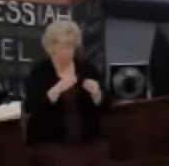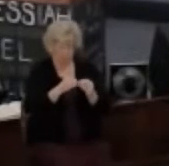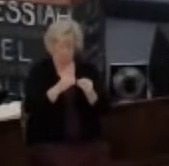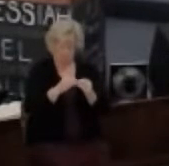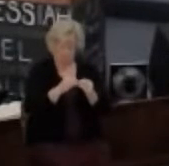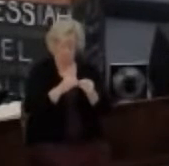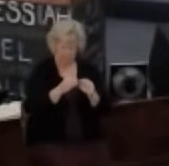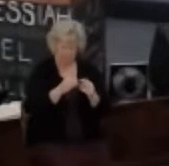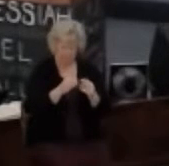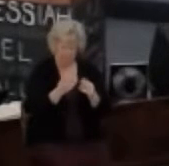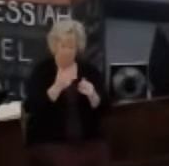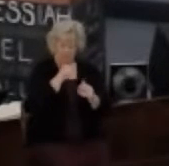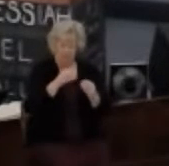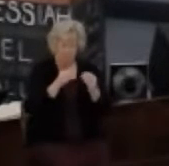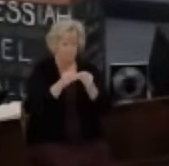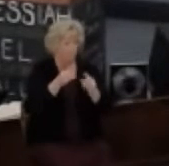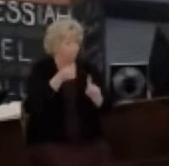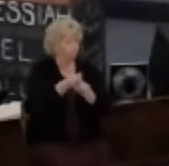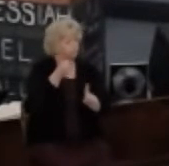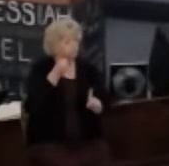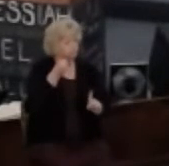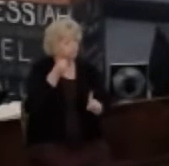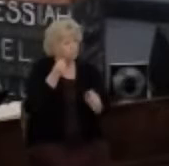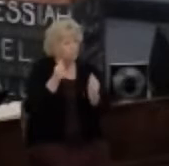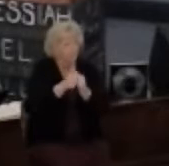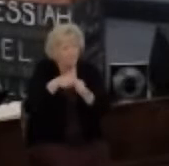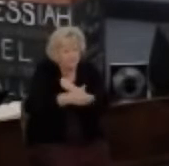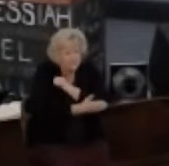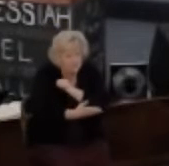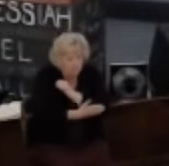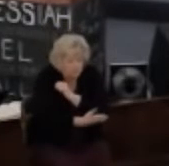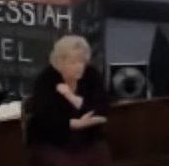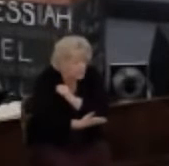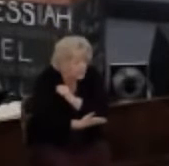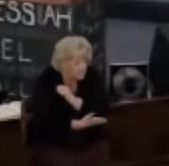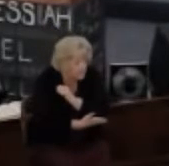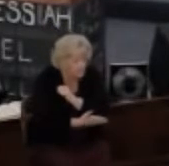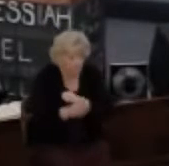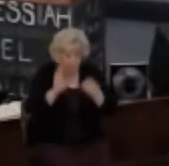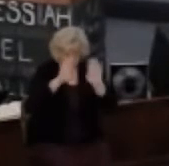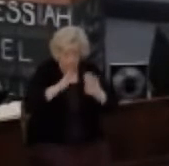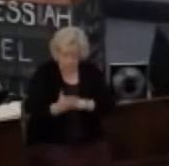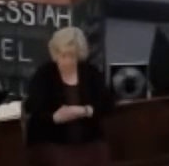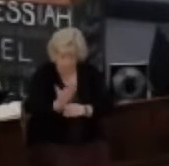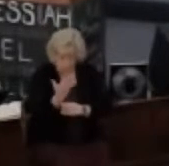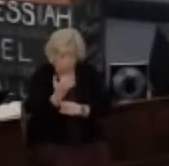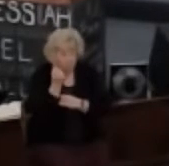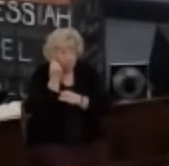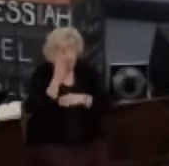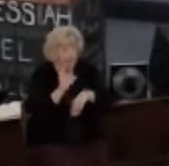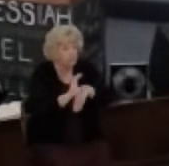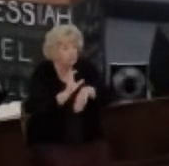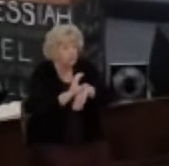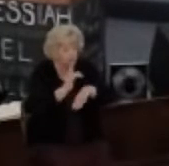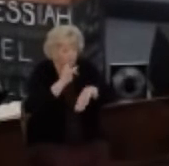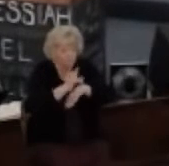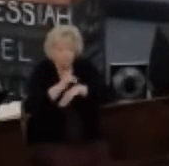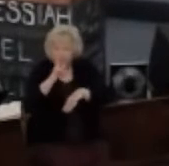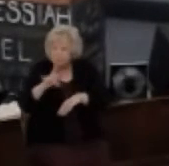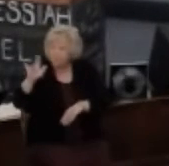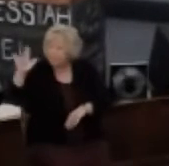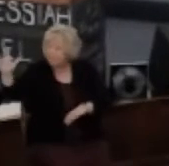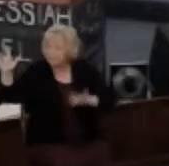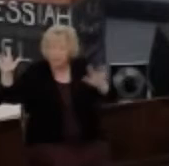impact in our culture, in our society, in our country? Why is it that on Sunday morning, hundreds of churches have empty